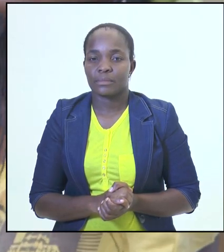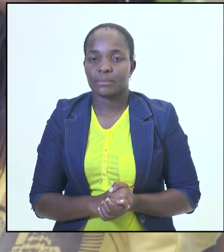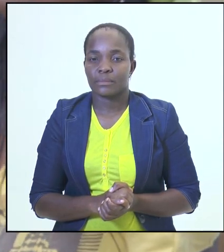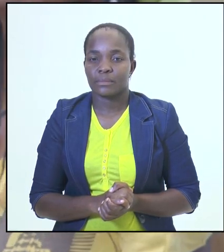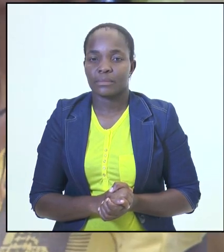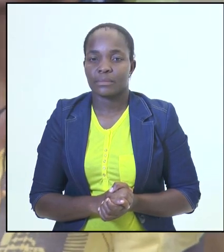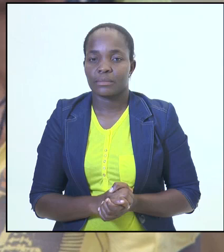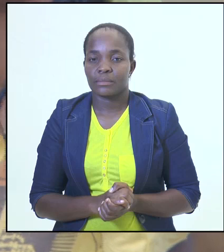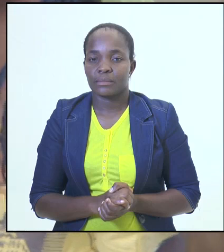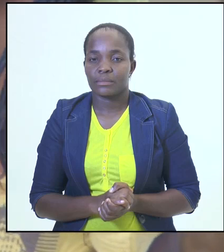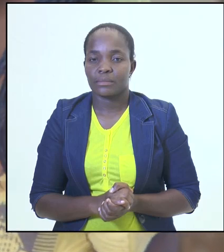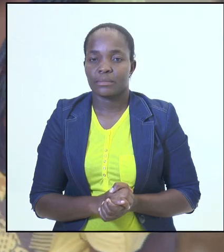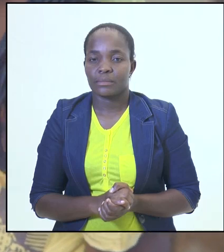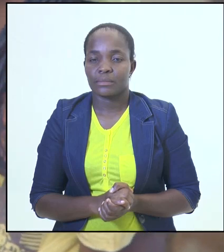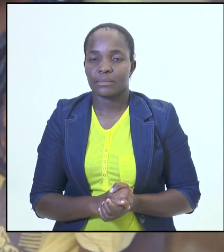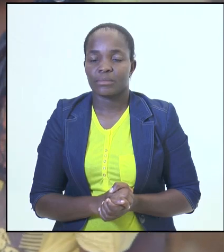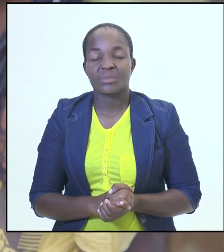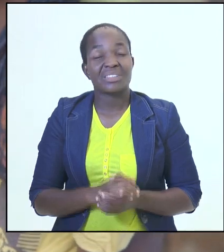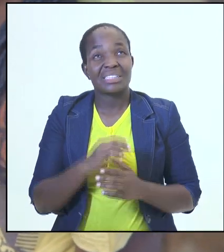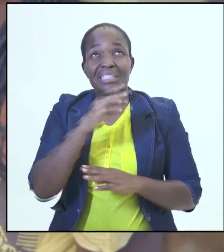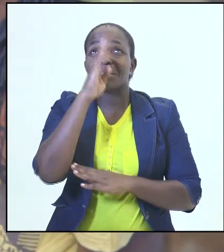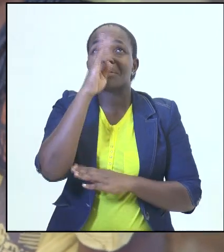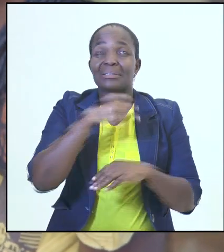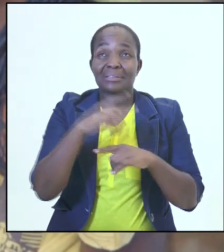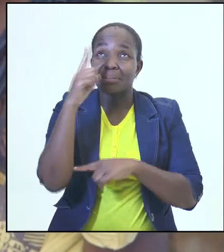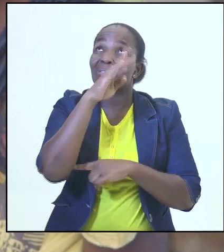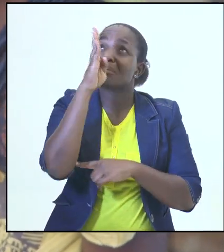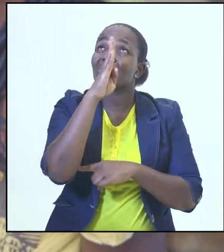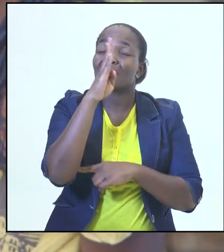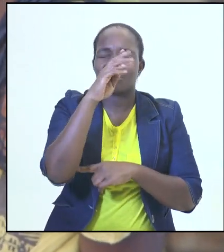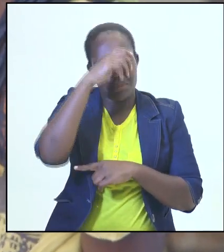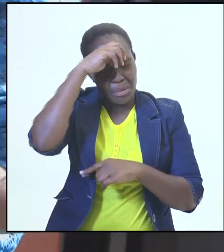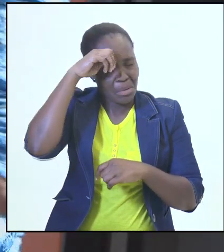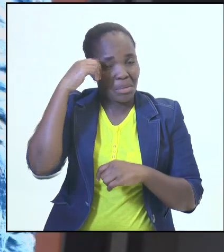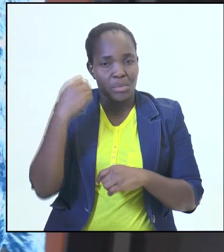Thanks, darling. It gets so hot during the day. The plants really suffer some days.